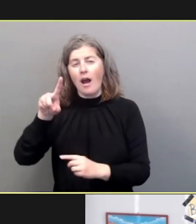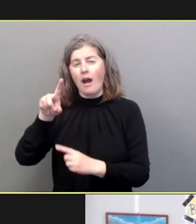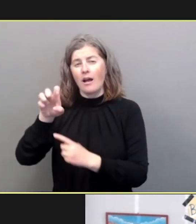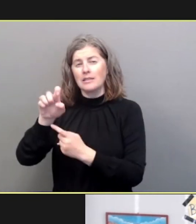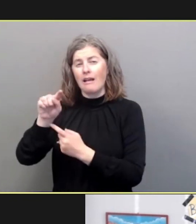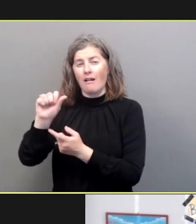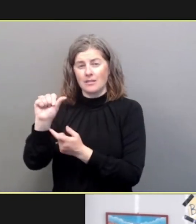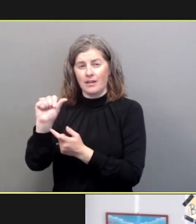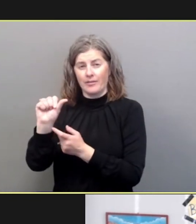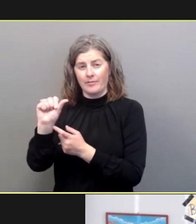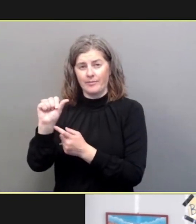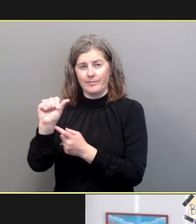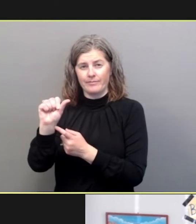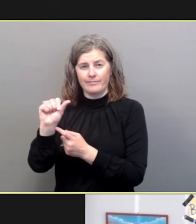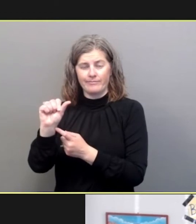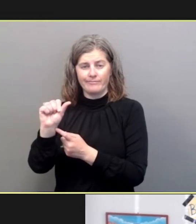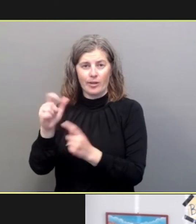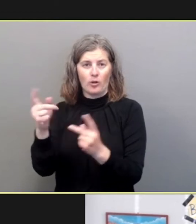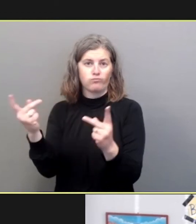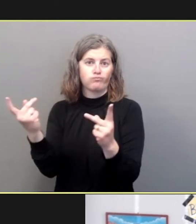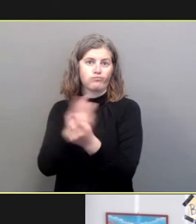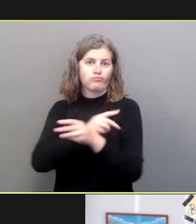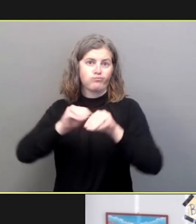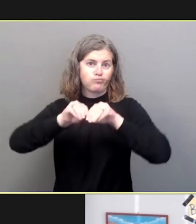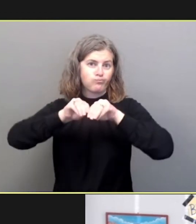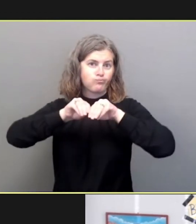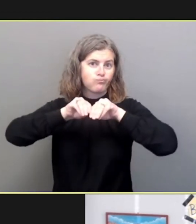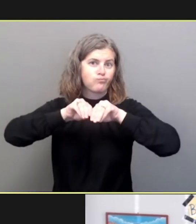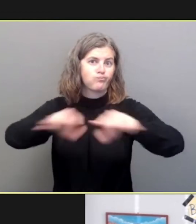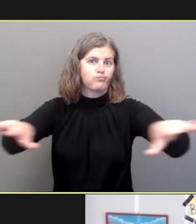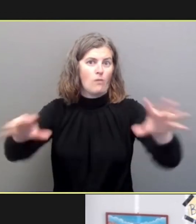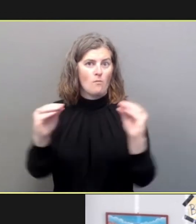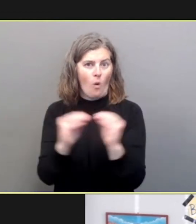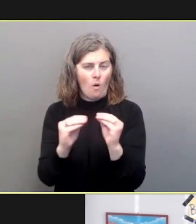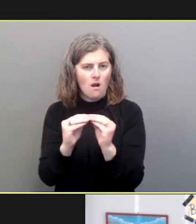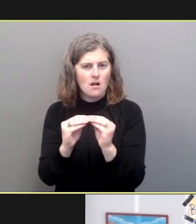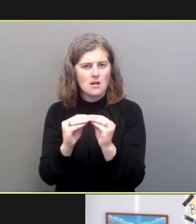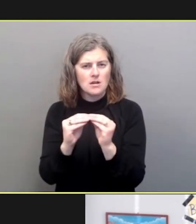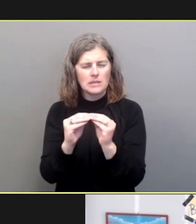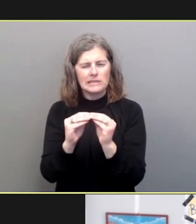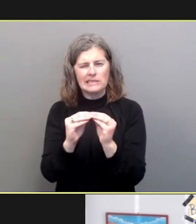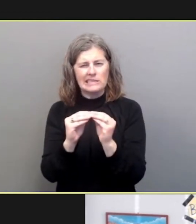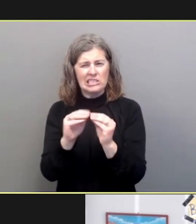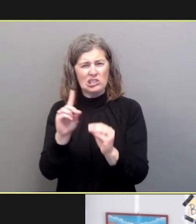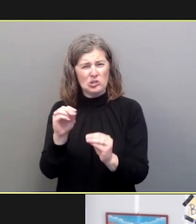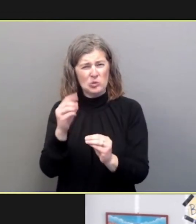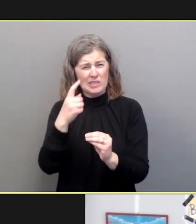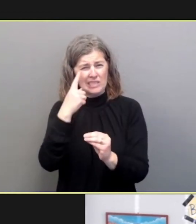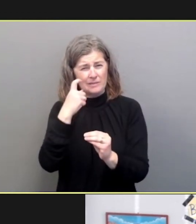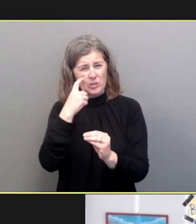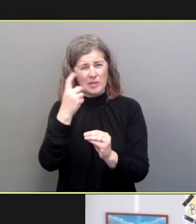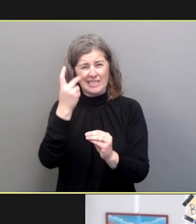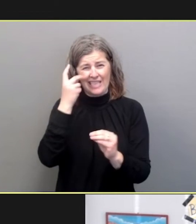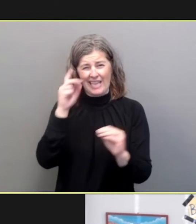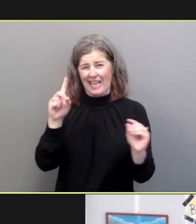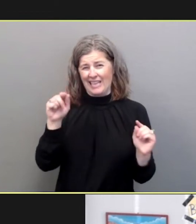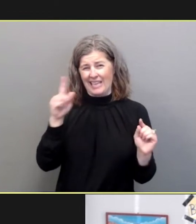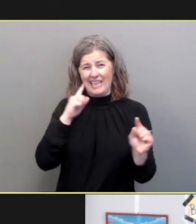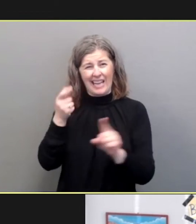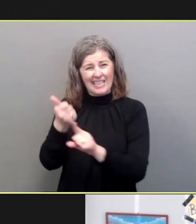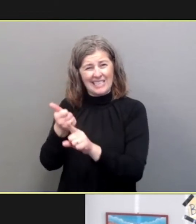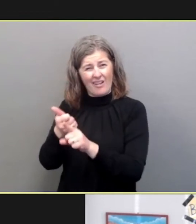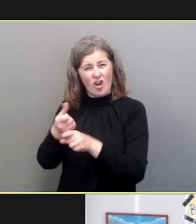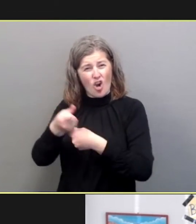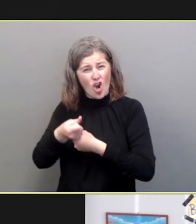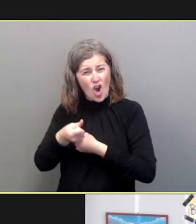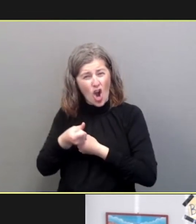being highly and more infectious, but is there any, do you think that you're seeing data that shows that it's also